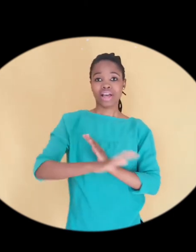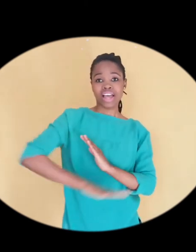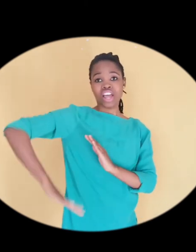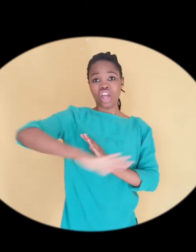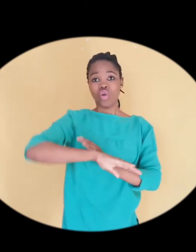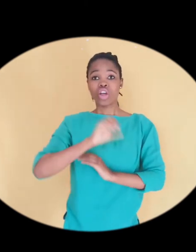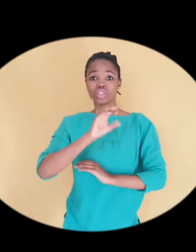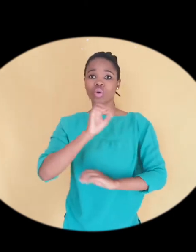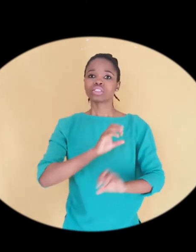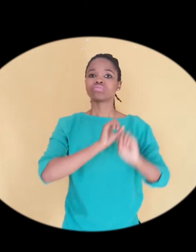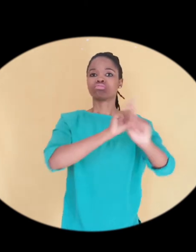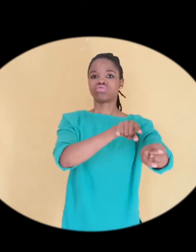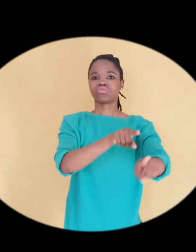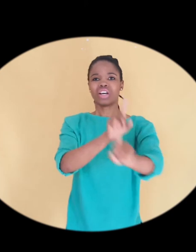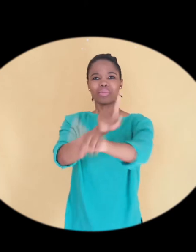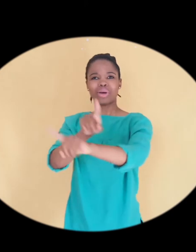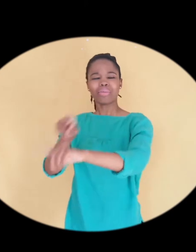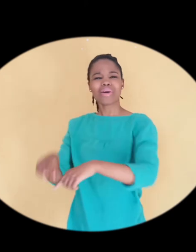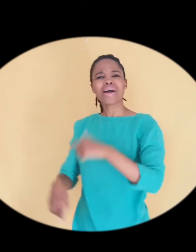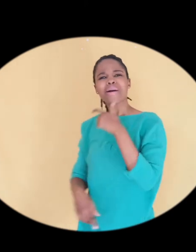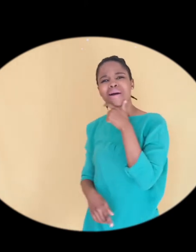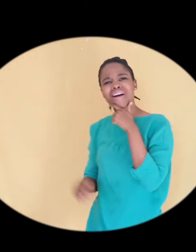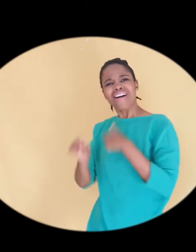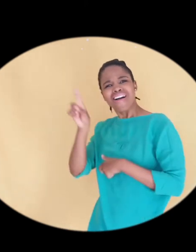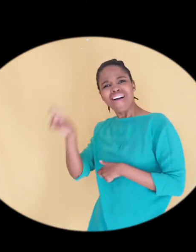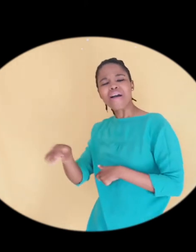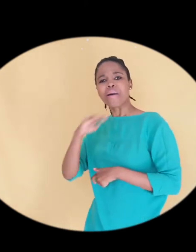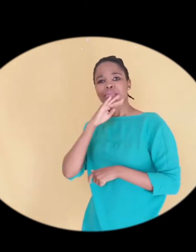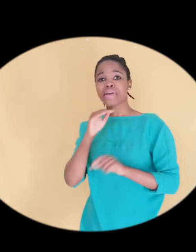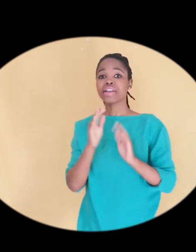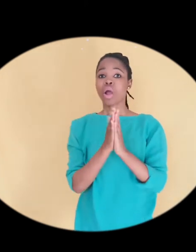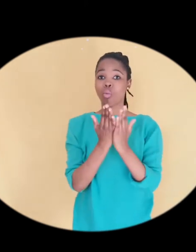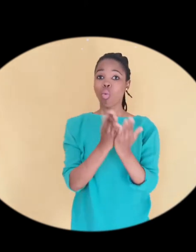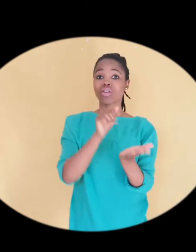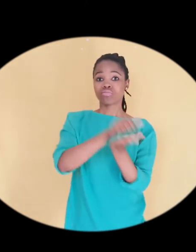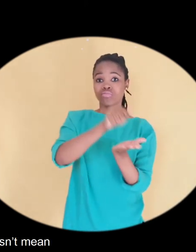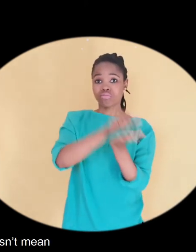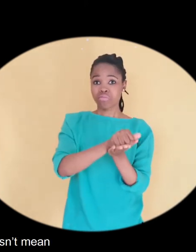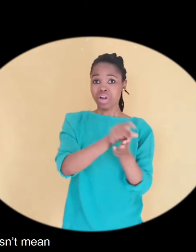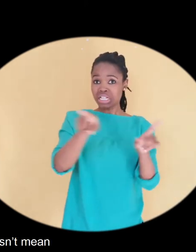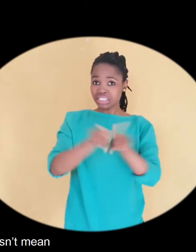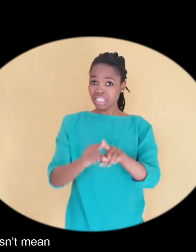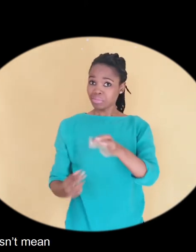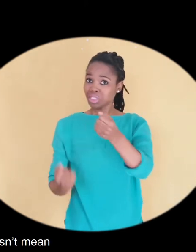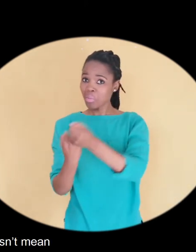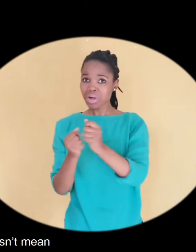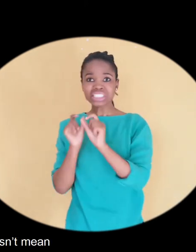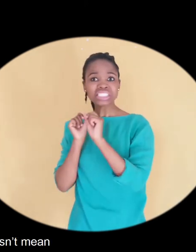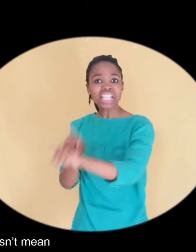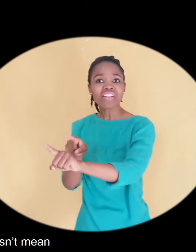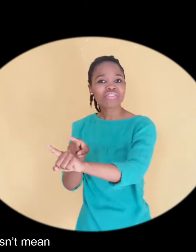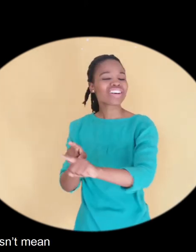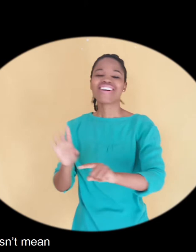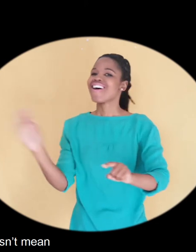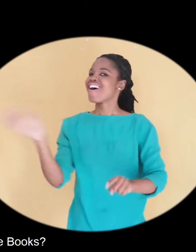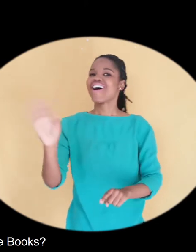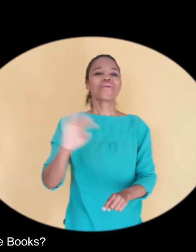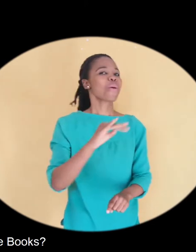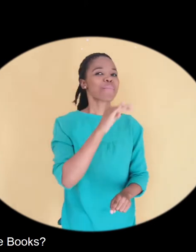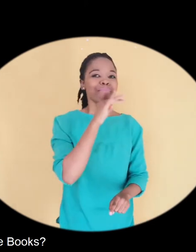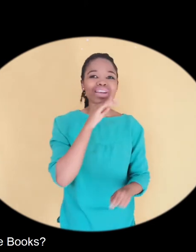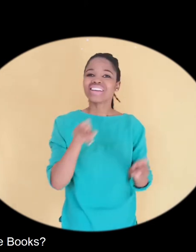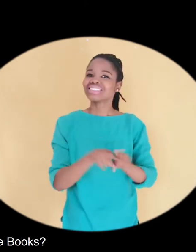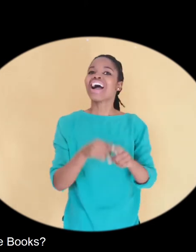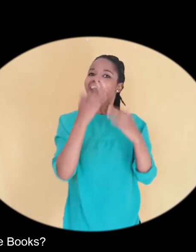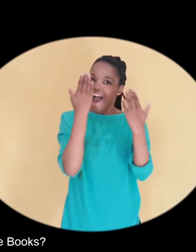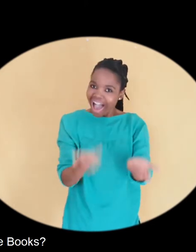go there and deliver the book by myself. Publishing is not linked to the distribution. If you get to No. go publish, doesn't mean No, it isn't. it